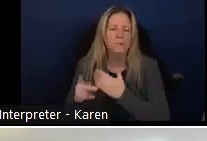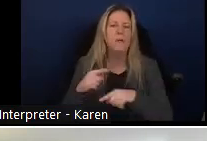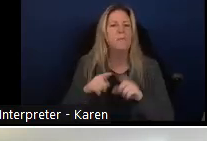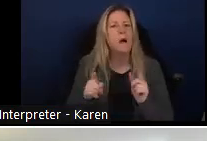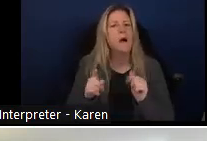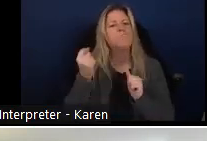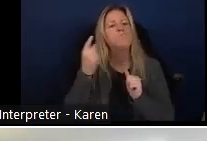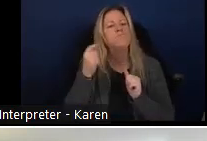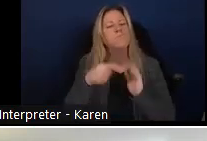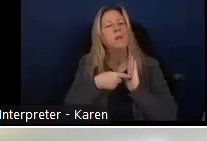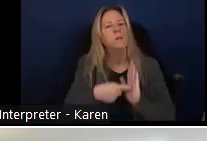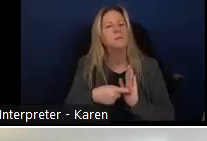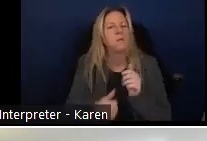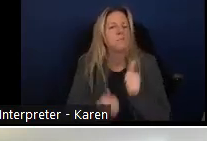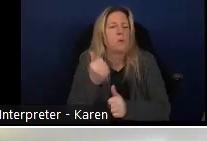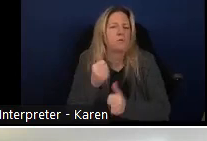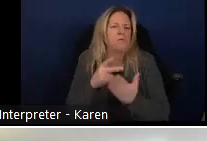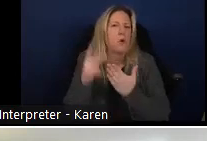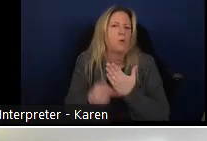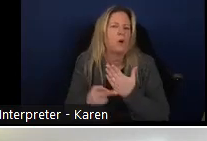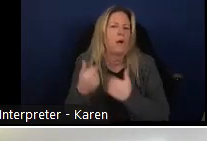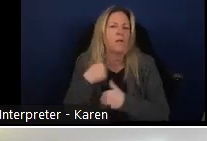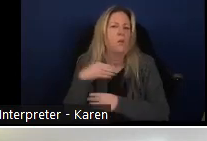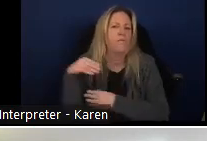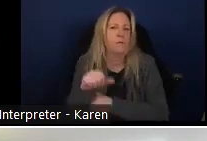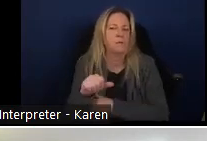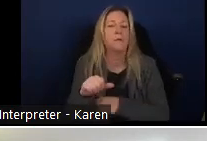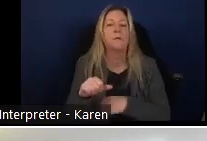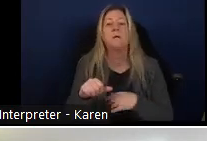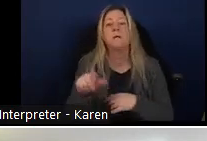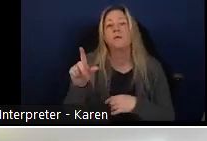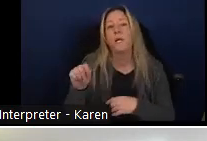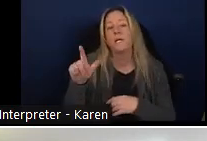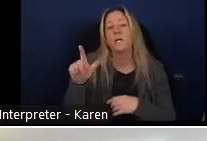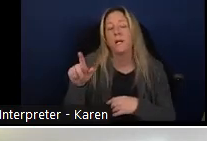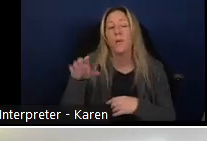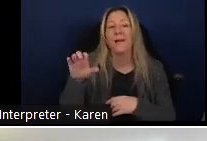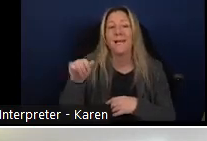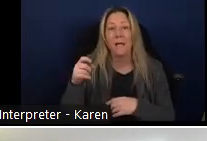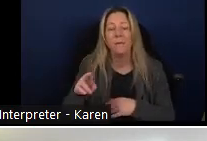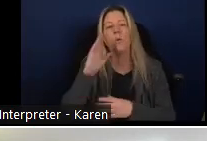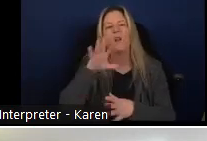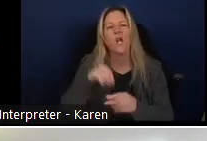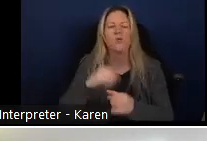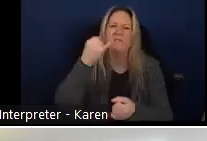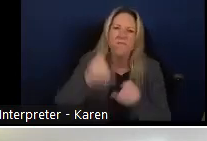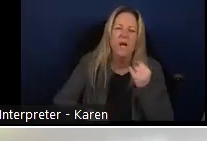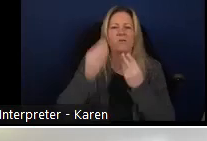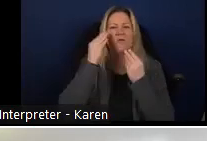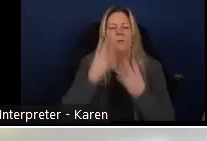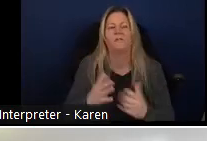represent a majority of the programs we funded. Our 2021 caper will include the final data when it's